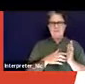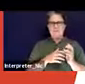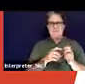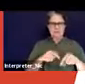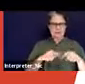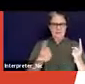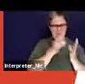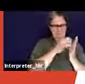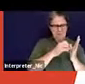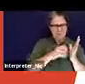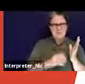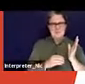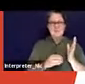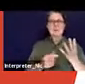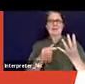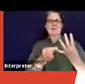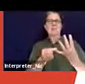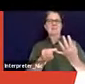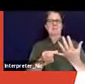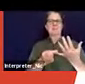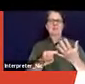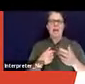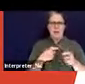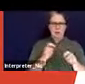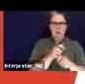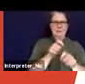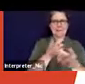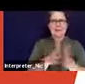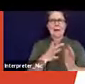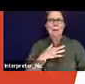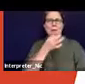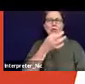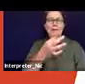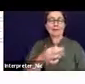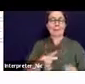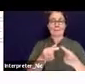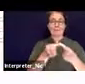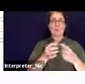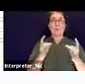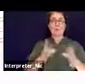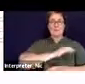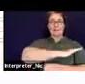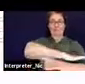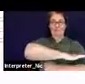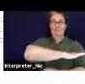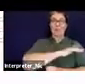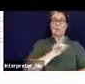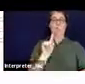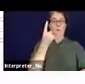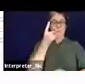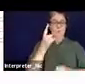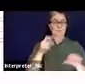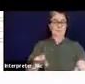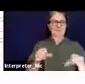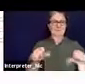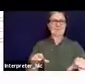So first of all, let's start with understanding the employment challenges, pillar one. I think first